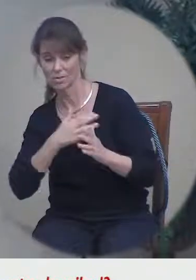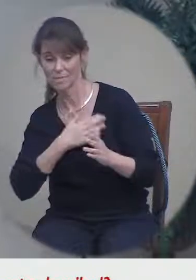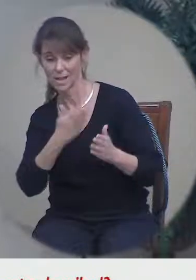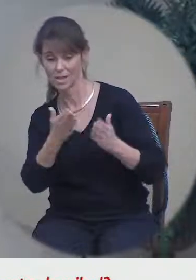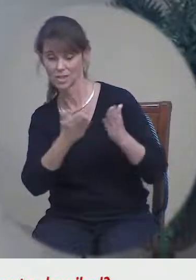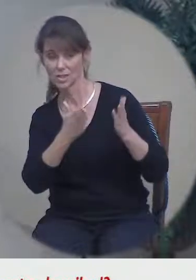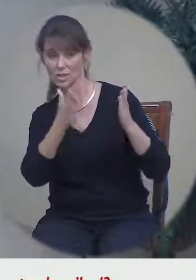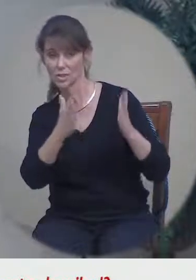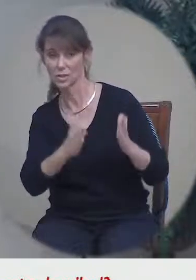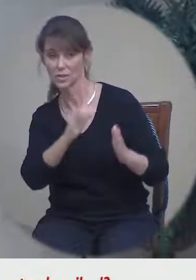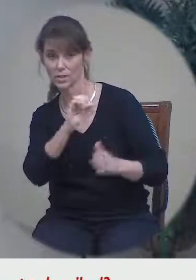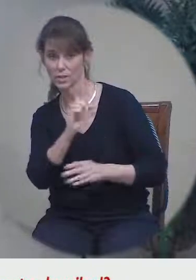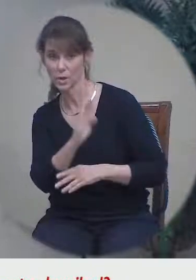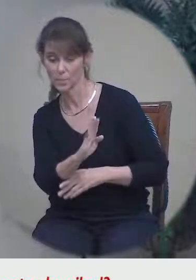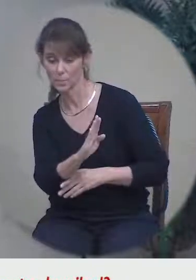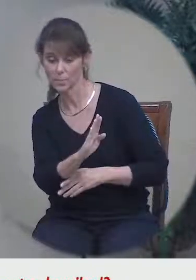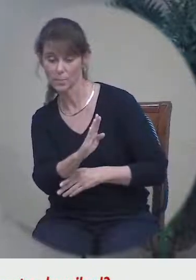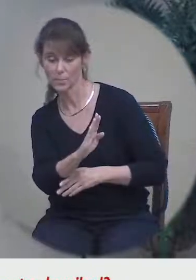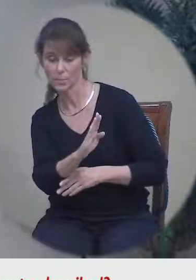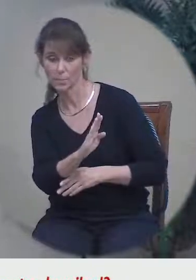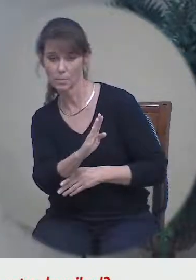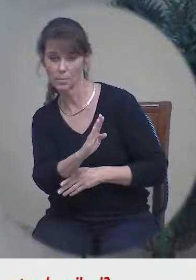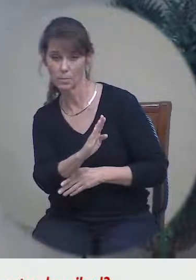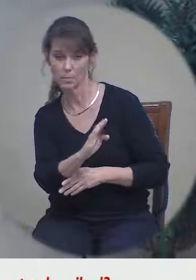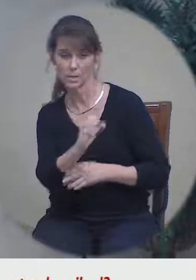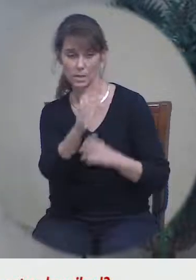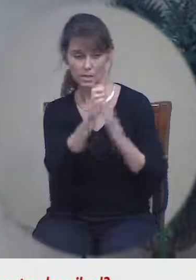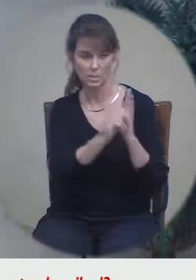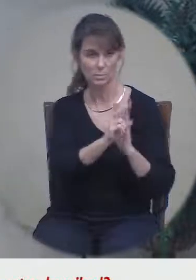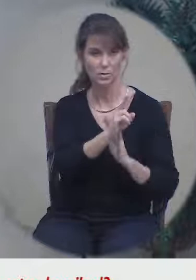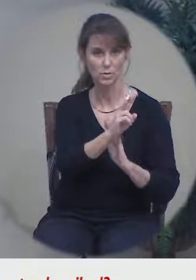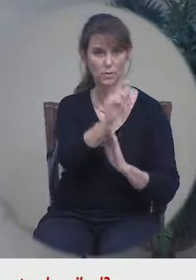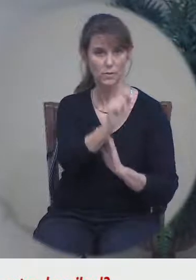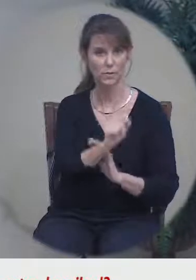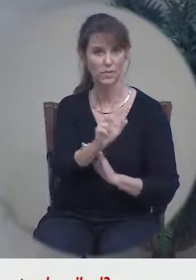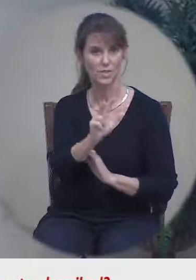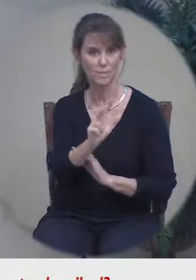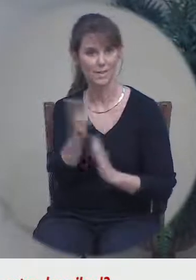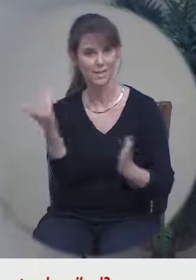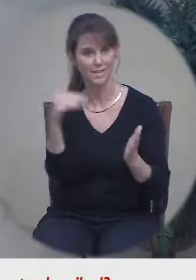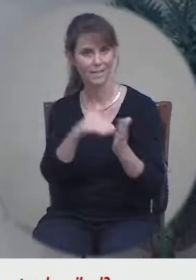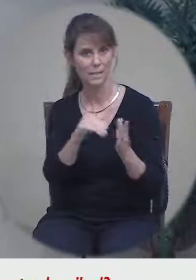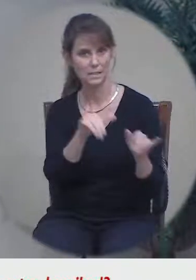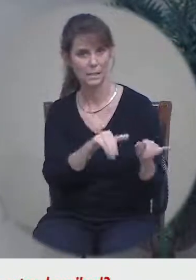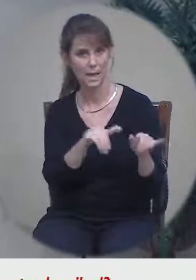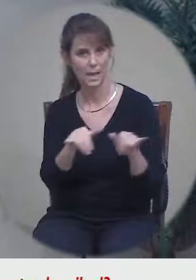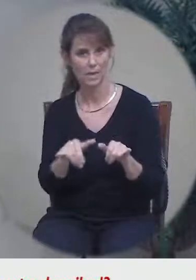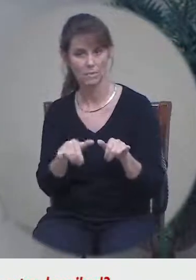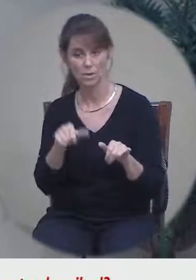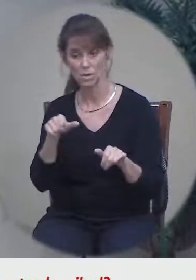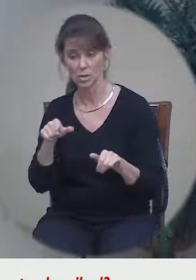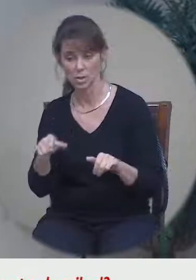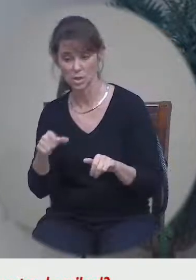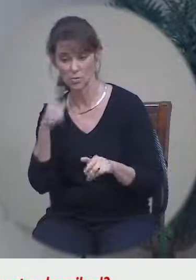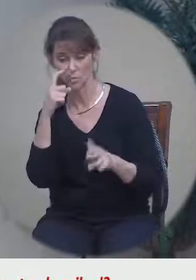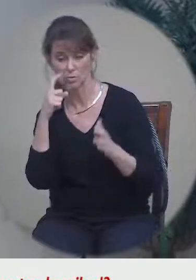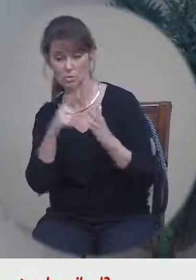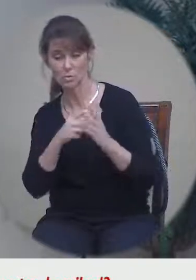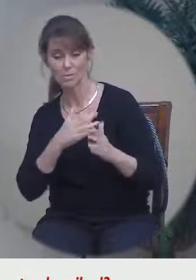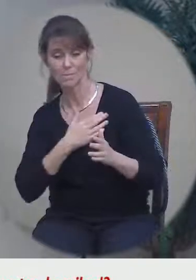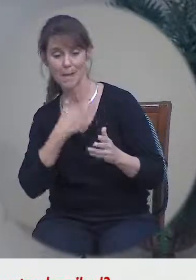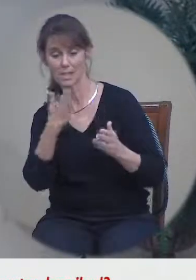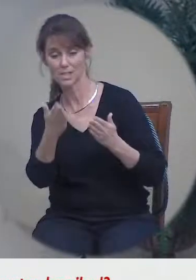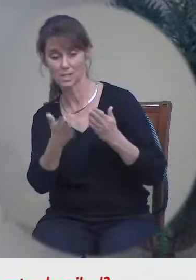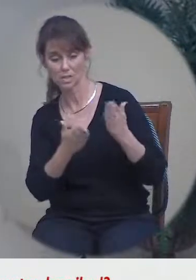Job?" Look again in chapter 2 and verse 3. He says the exact same thing. For God to call someone